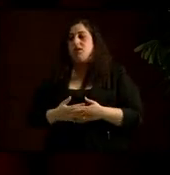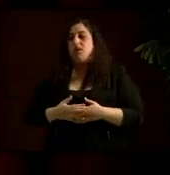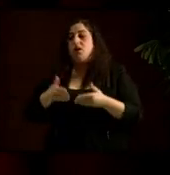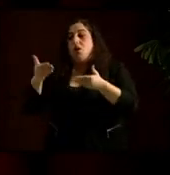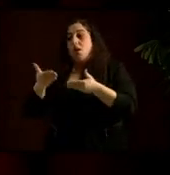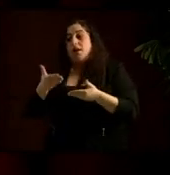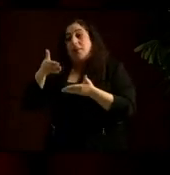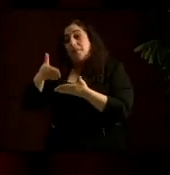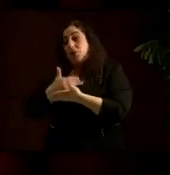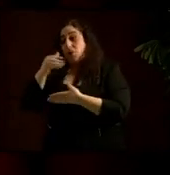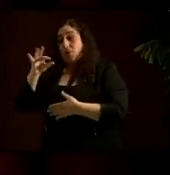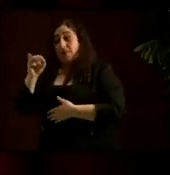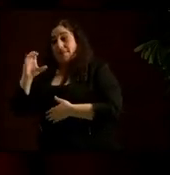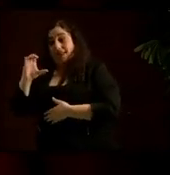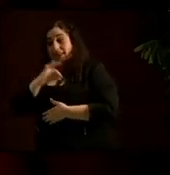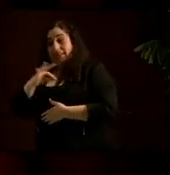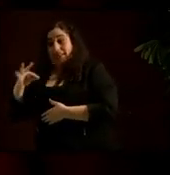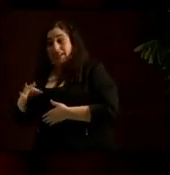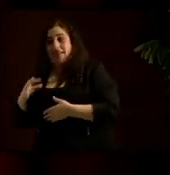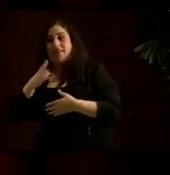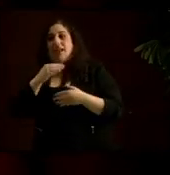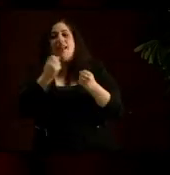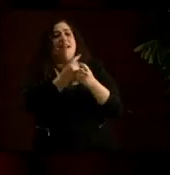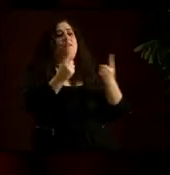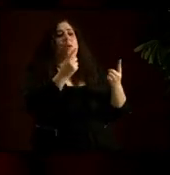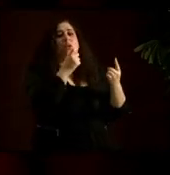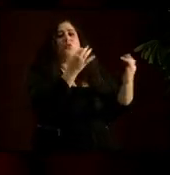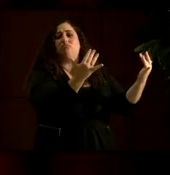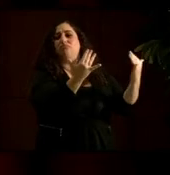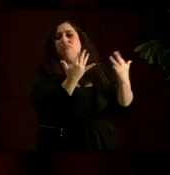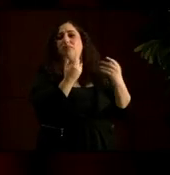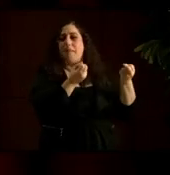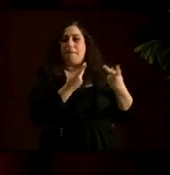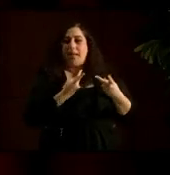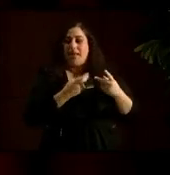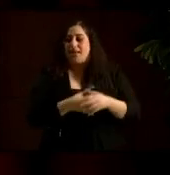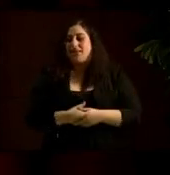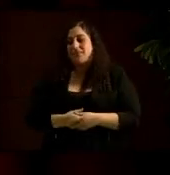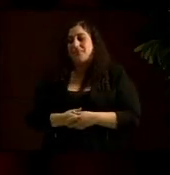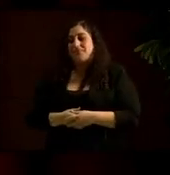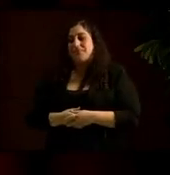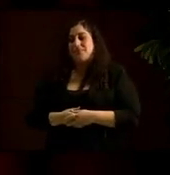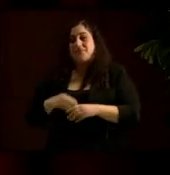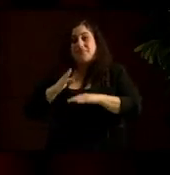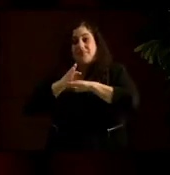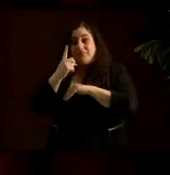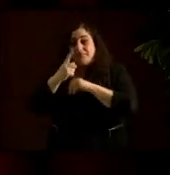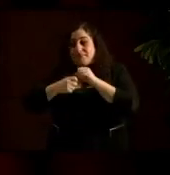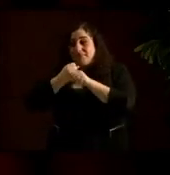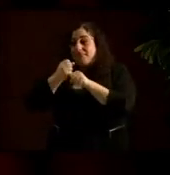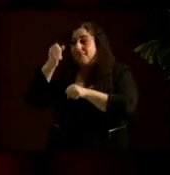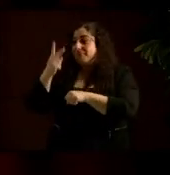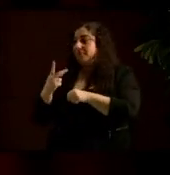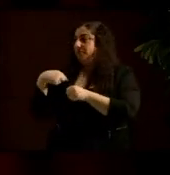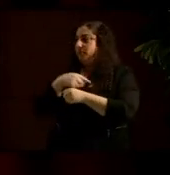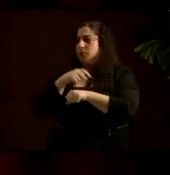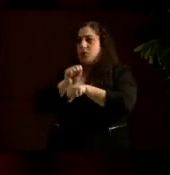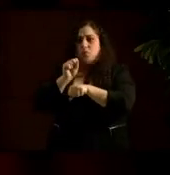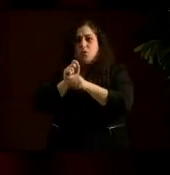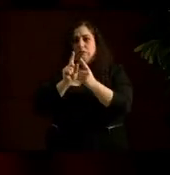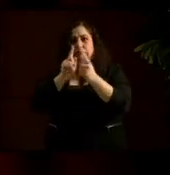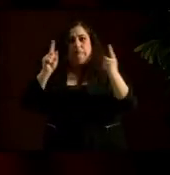back to campus as we thoughtfully return to campus after a year and a half of working remotely through the COVID health